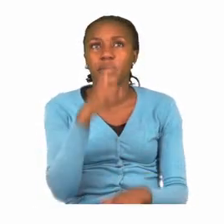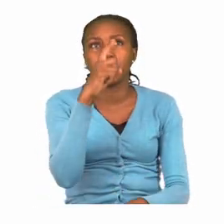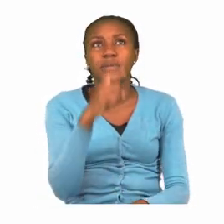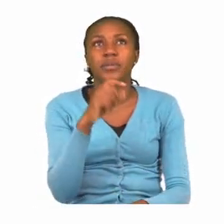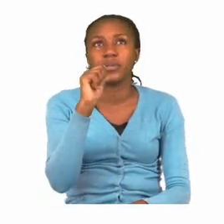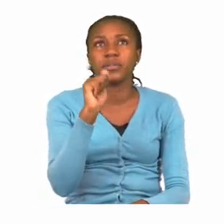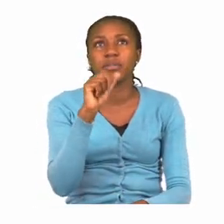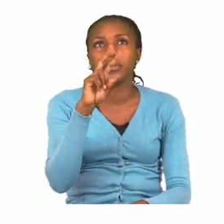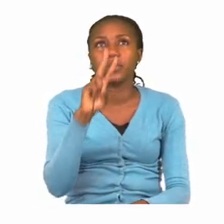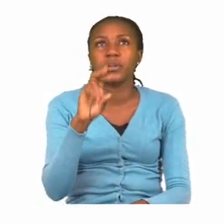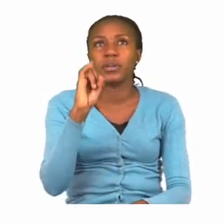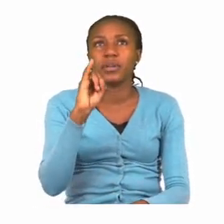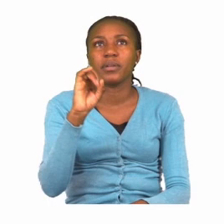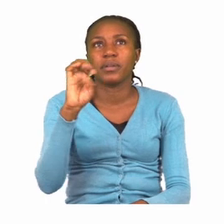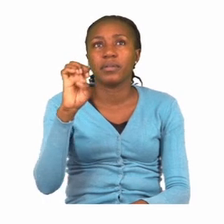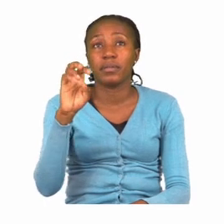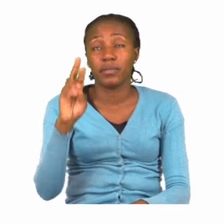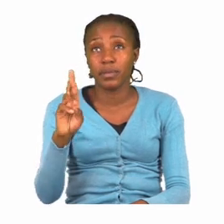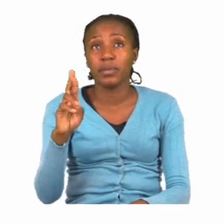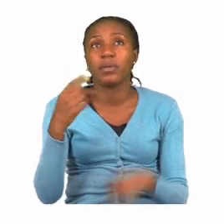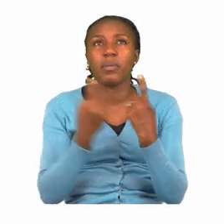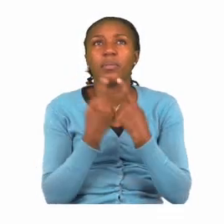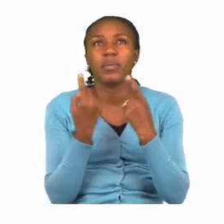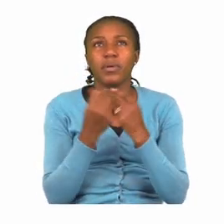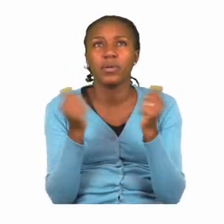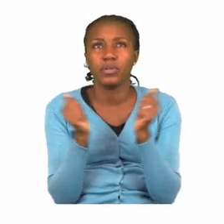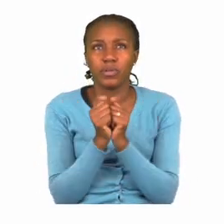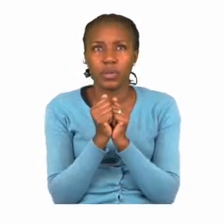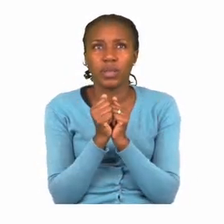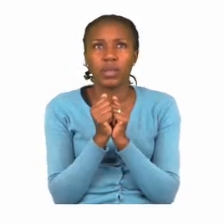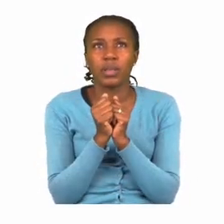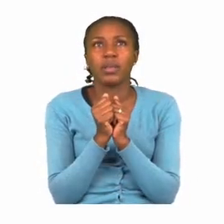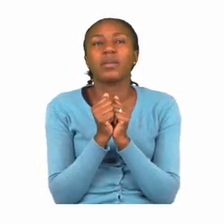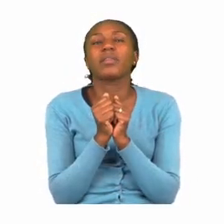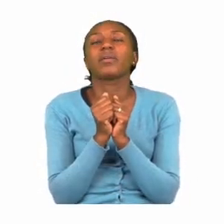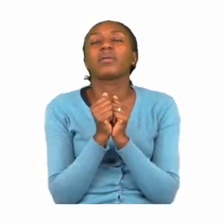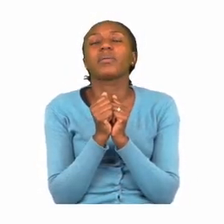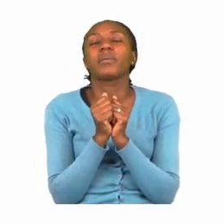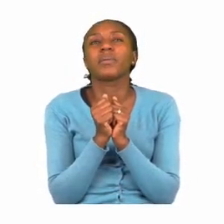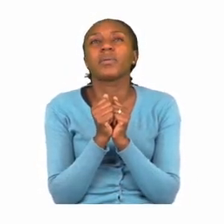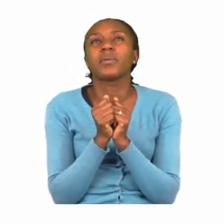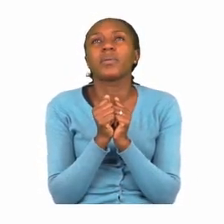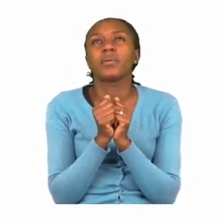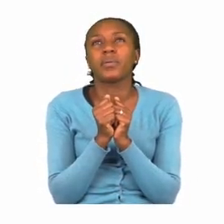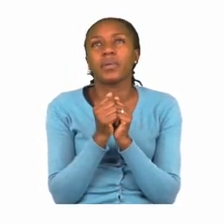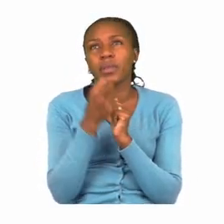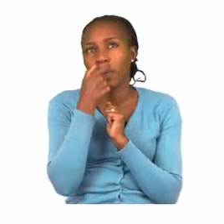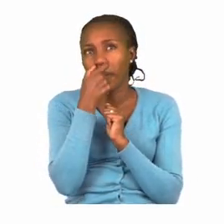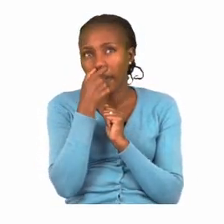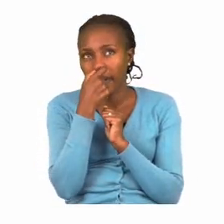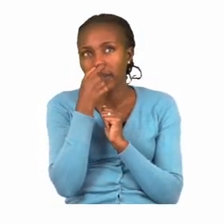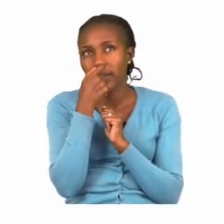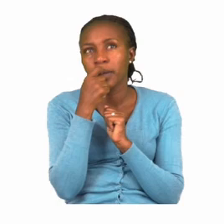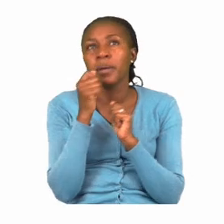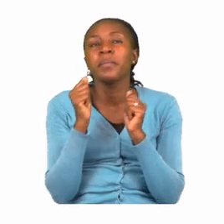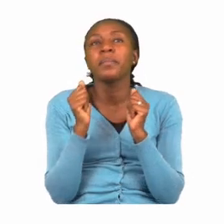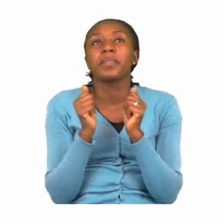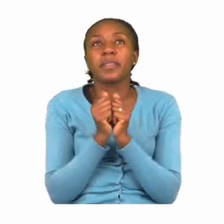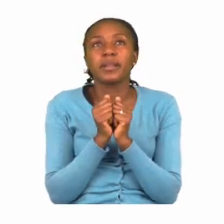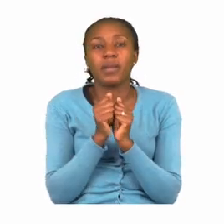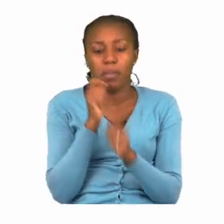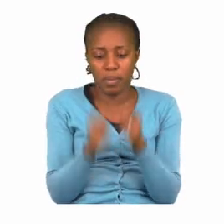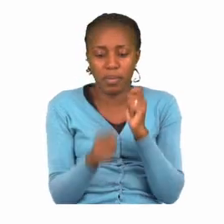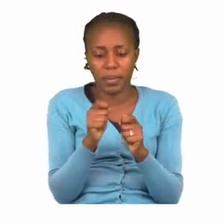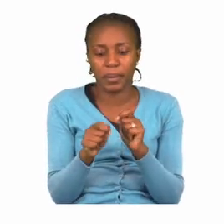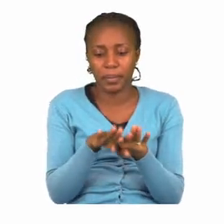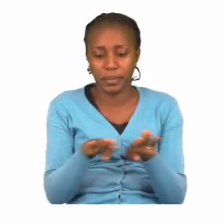Xavier plays with his toy ox and xylophone. Now, I copied this sentence on the board for you